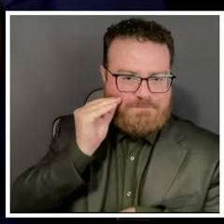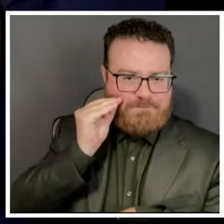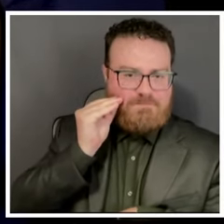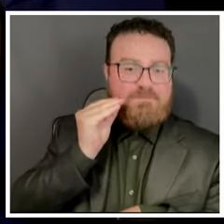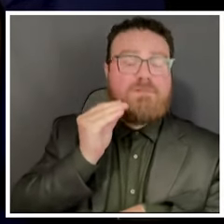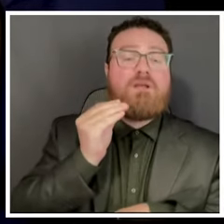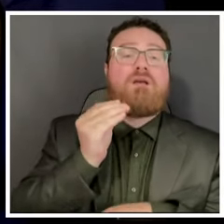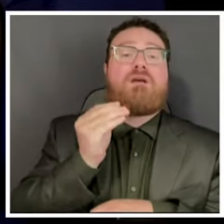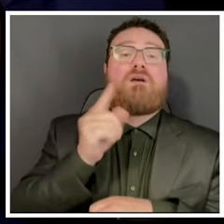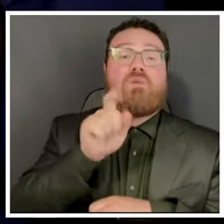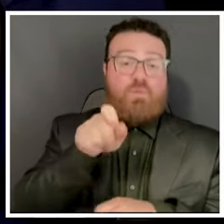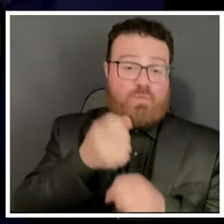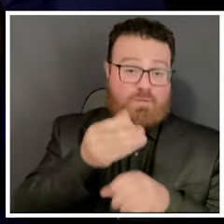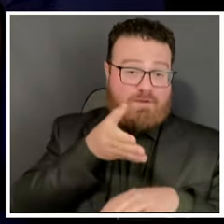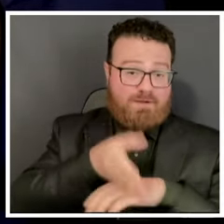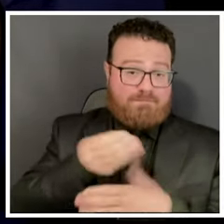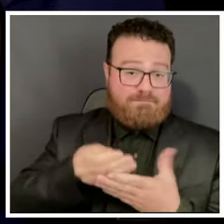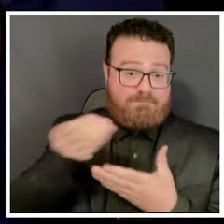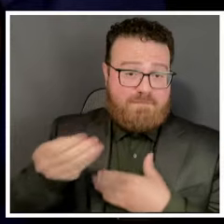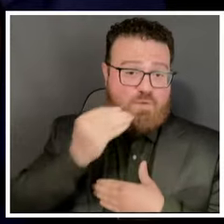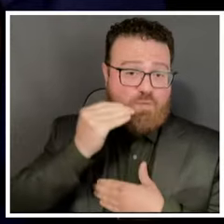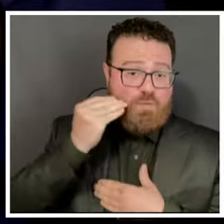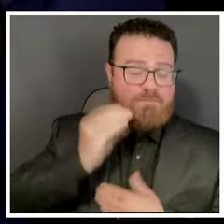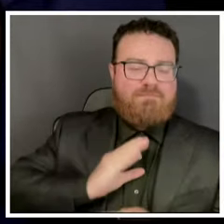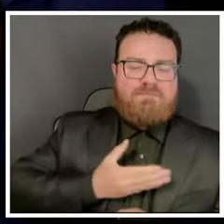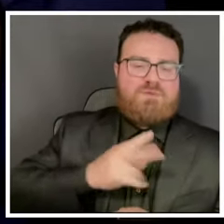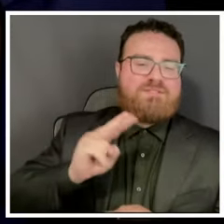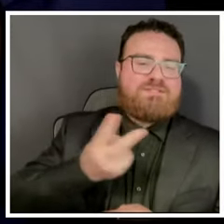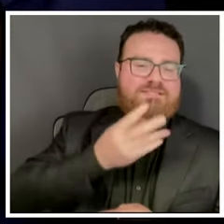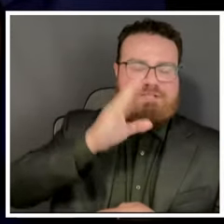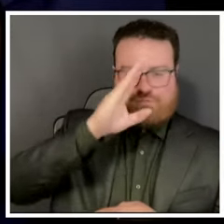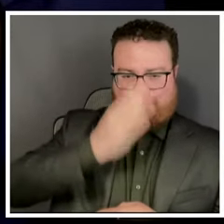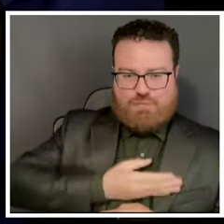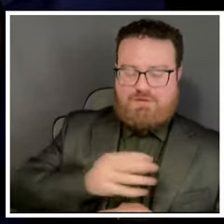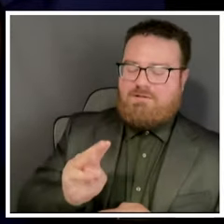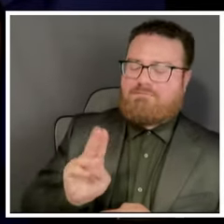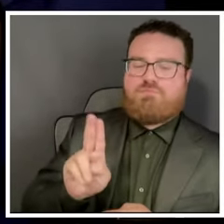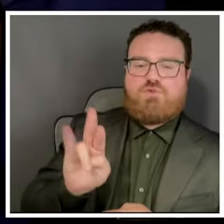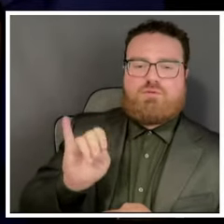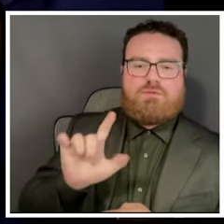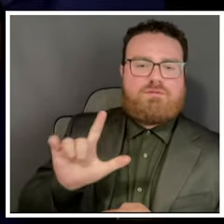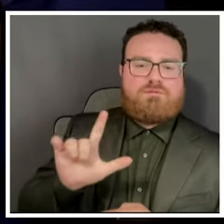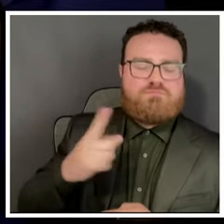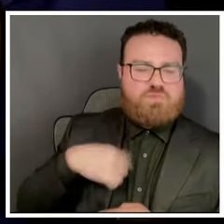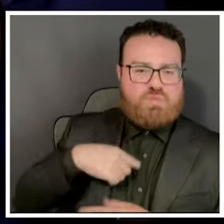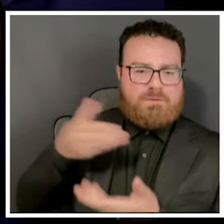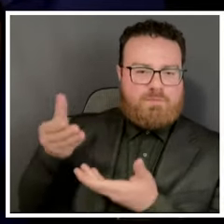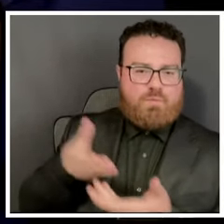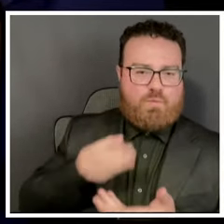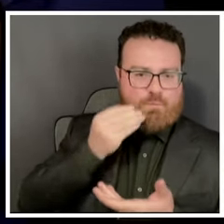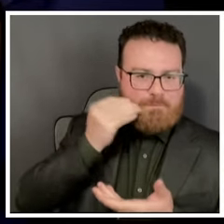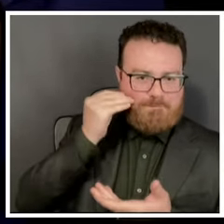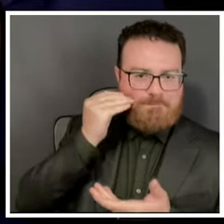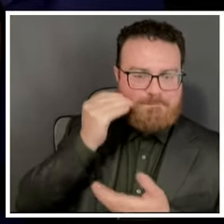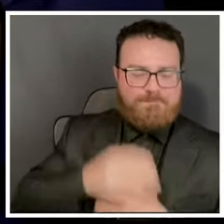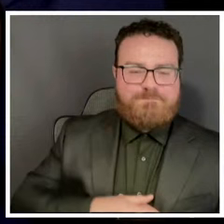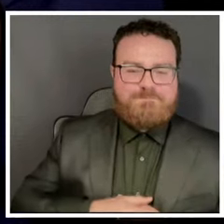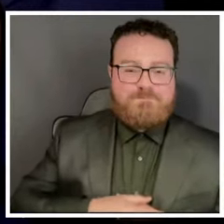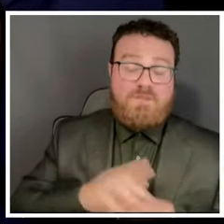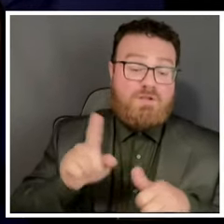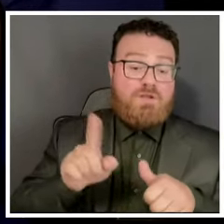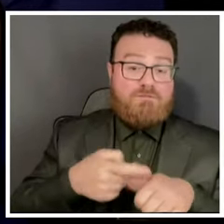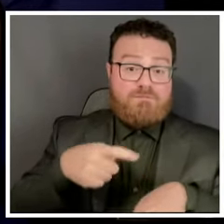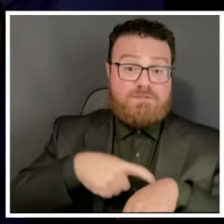year later. We faced a lot of financial pressures as first-time homeowners with two young